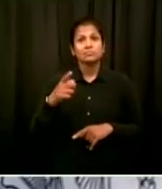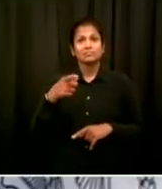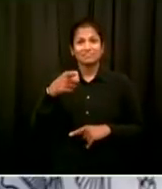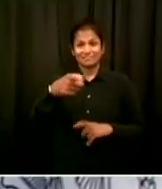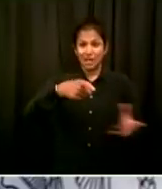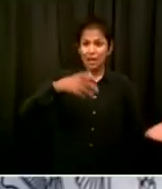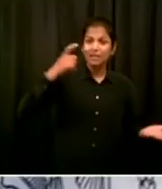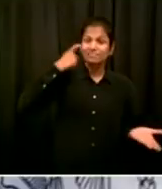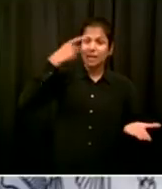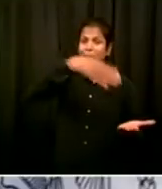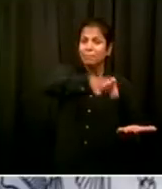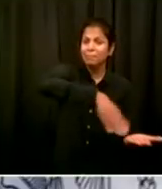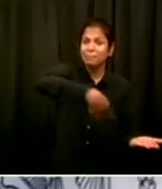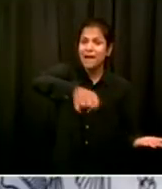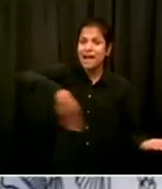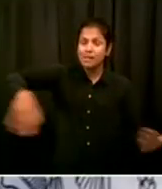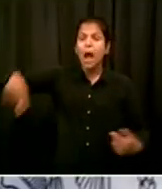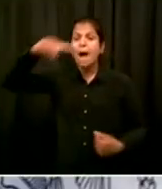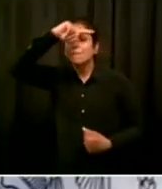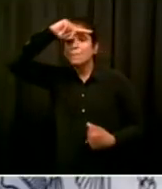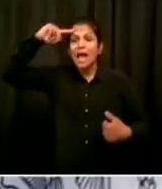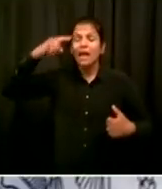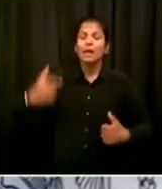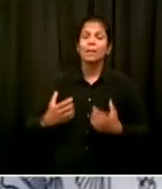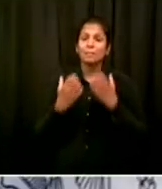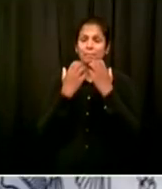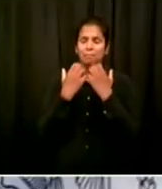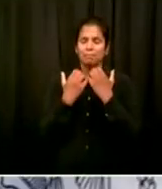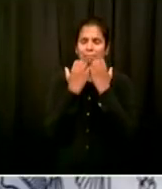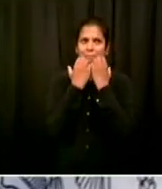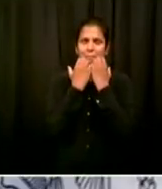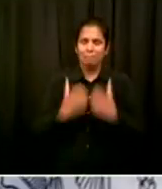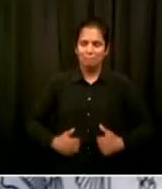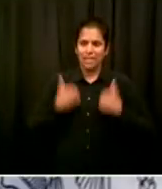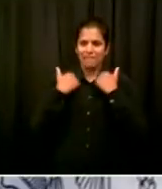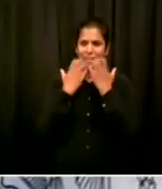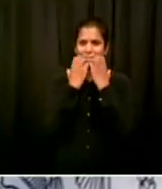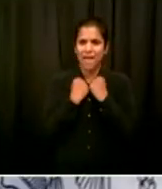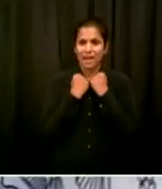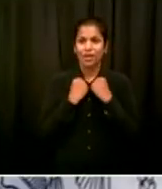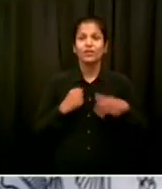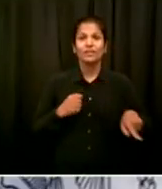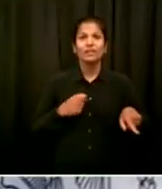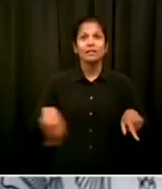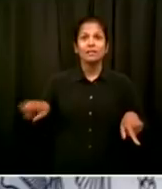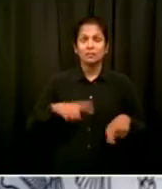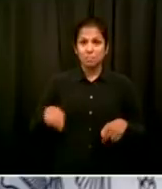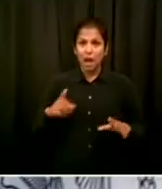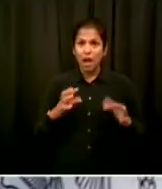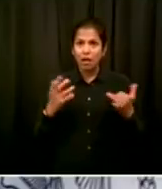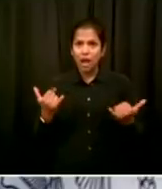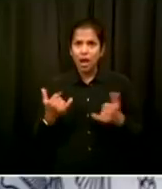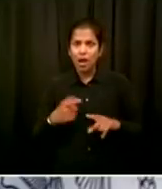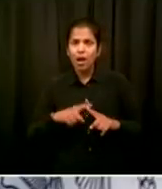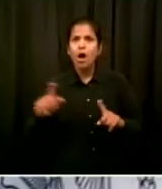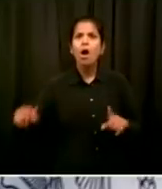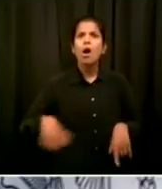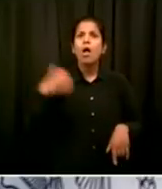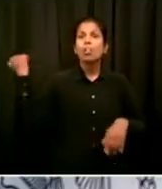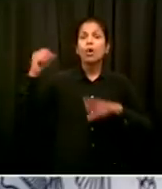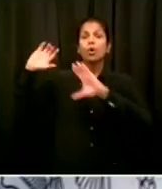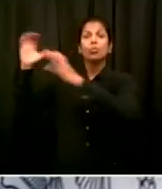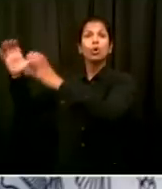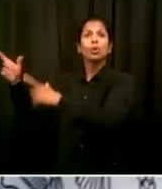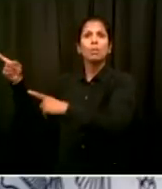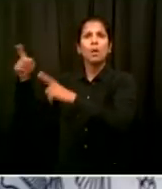group that applies to do so, since you've already said no to 2 groups? What's your criteria? And maybe Commissioner Trottenberg, if you can speak to the